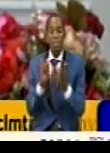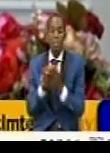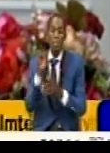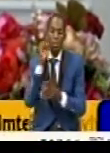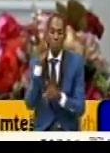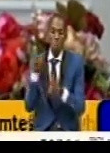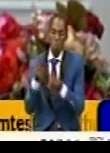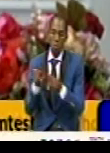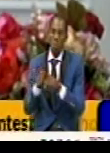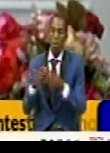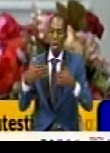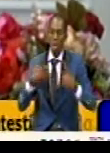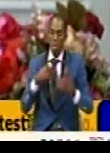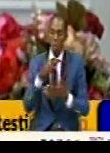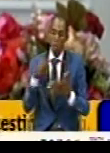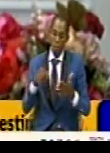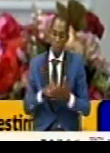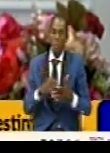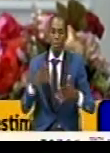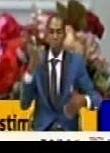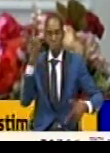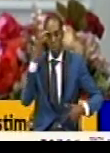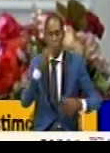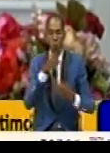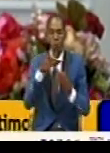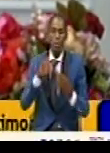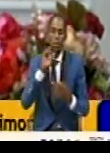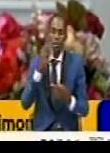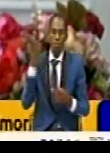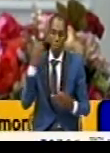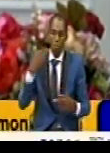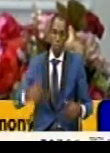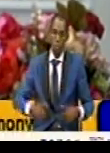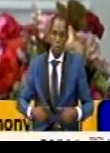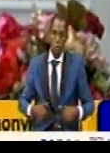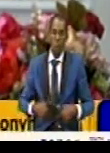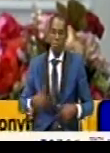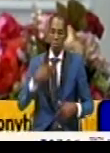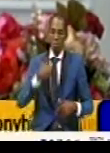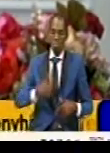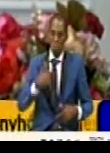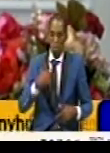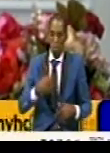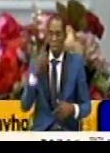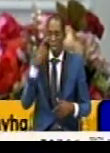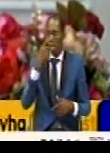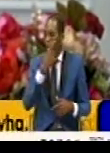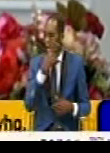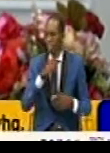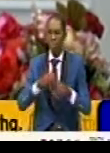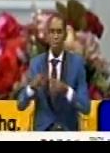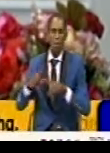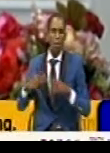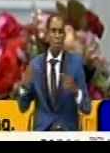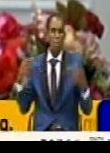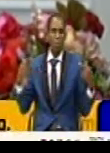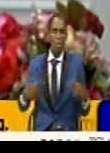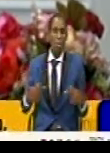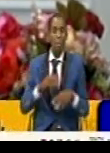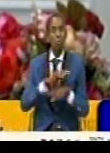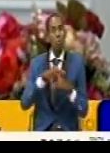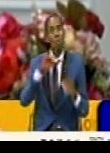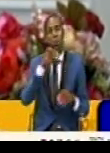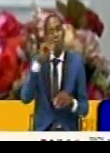inherited sicknesses. She said that she suffered all this when she was like me. It's not only acute pile, chest